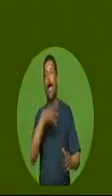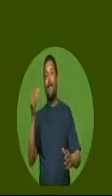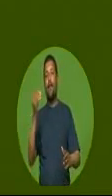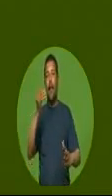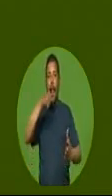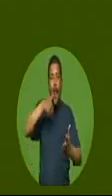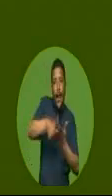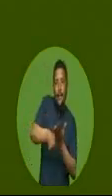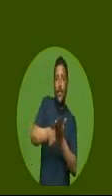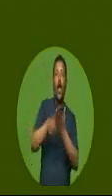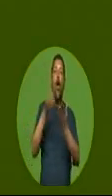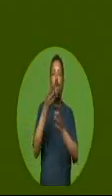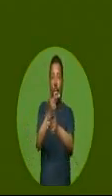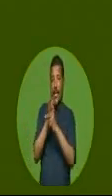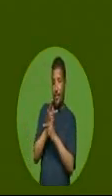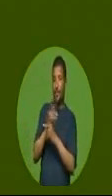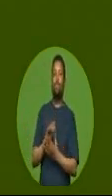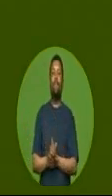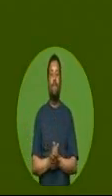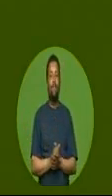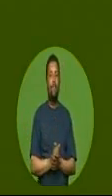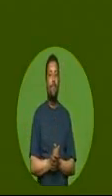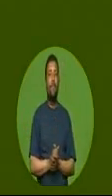and letter of credit.